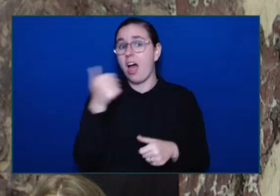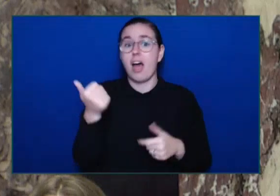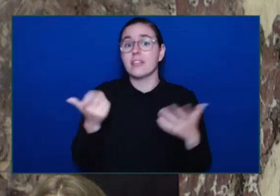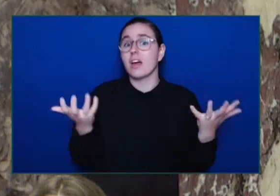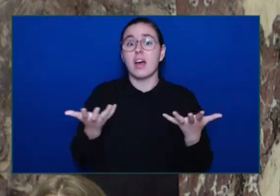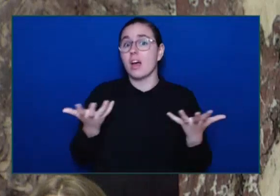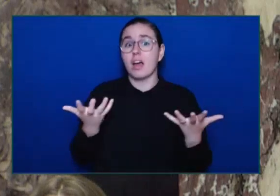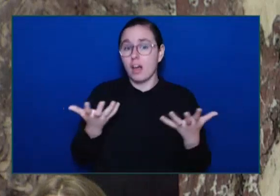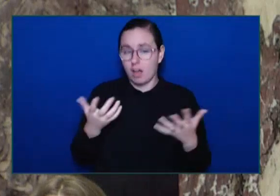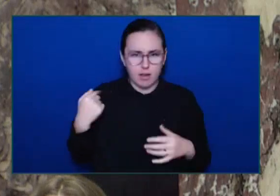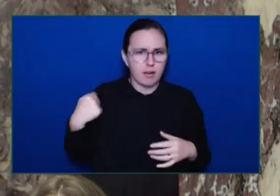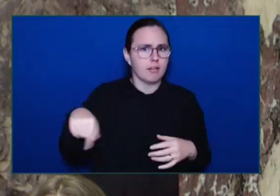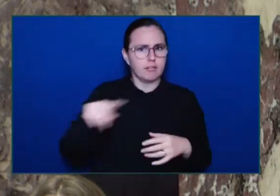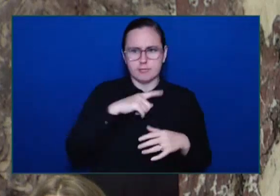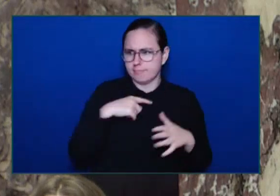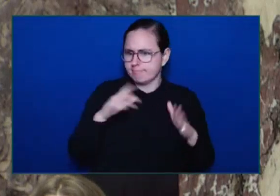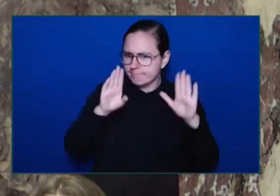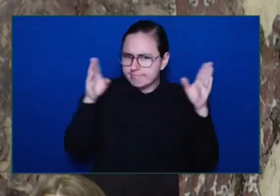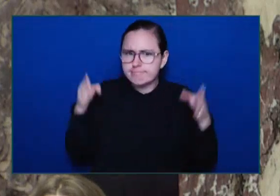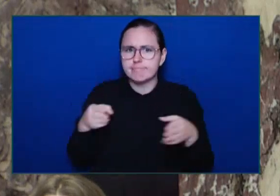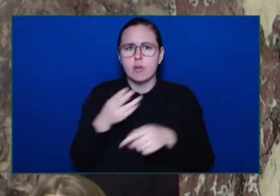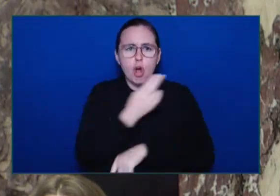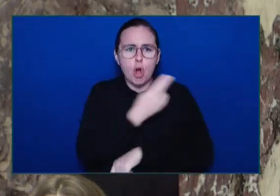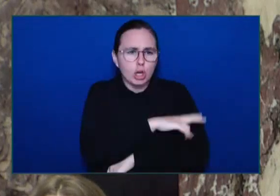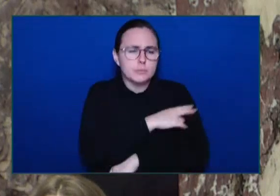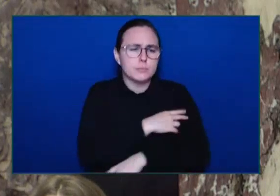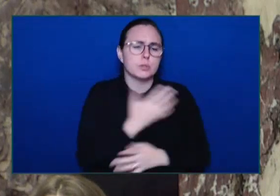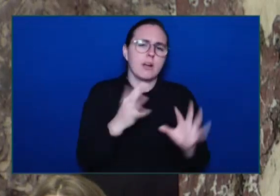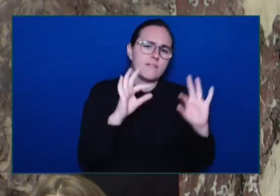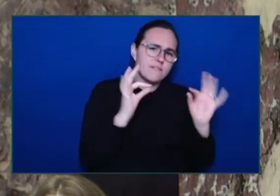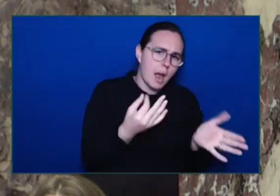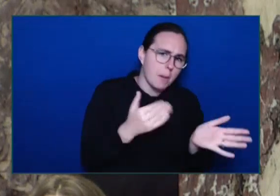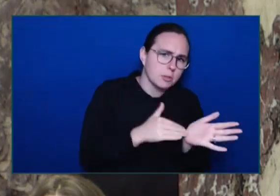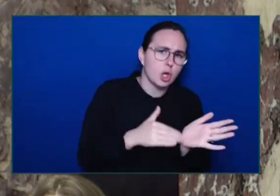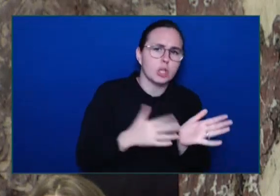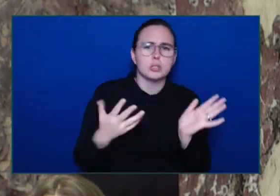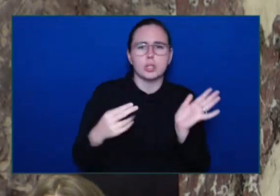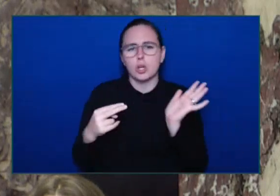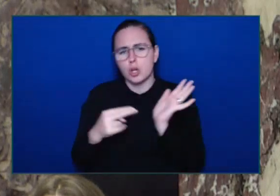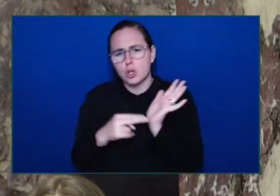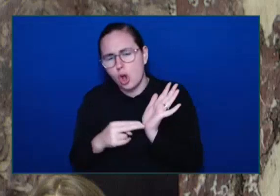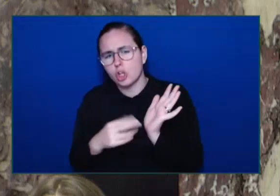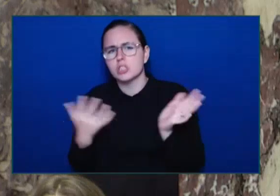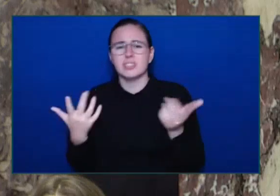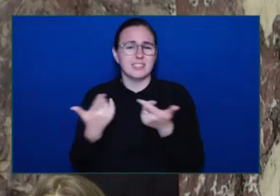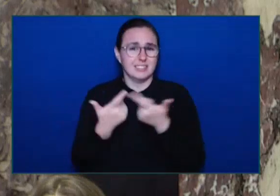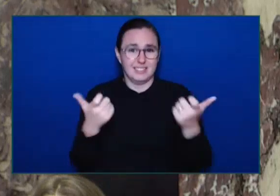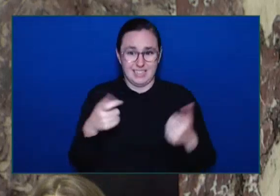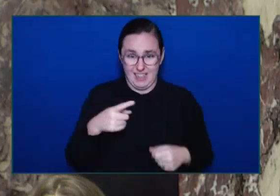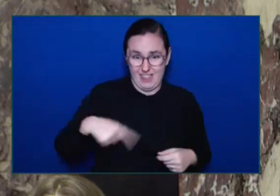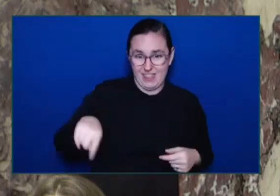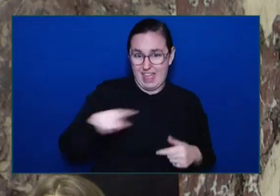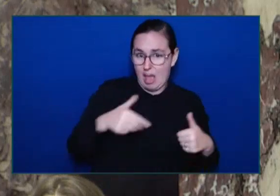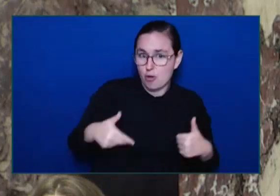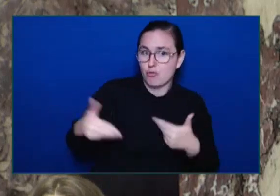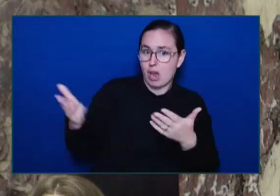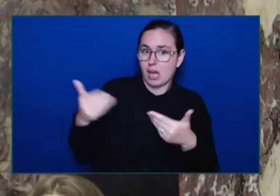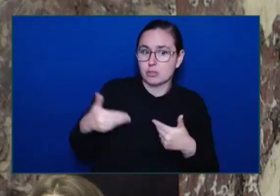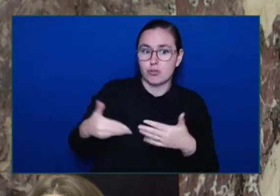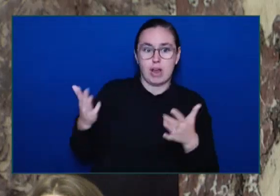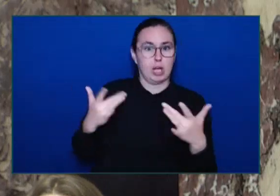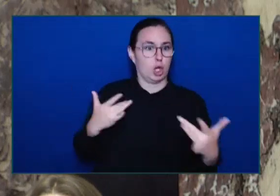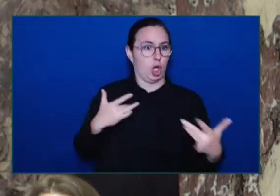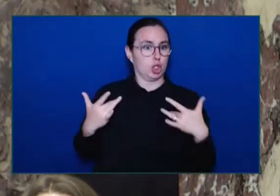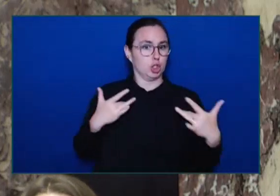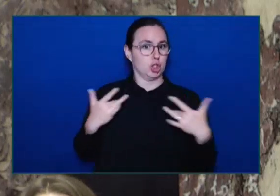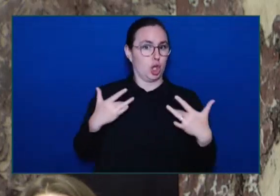professionals, and indeed hospitalists who have been raising significant issues about the hospital. I must say, though, Honourable Speaker, that I think the